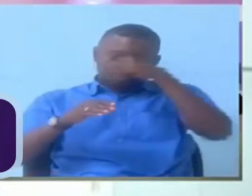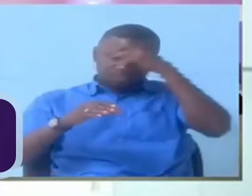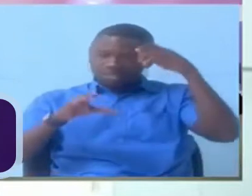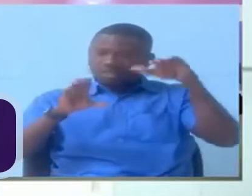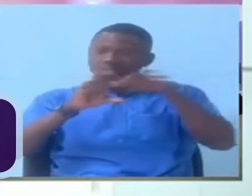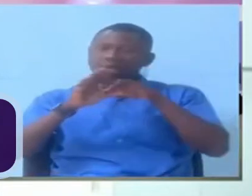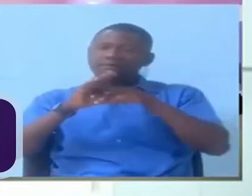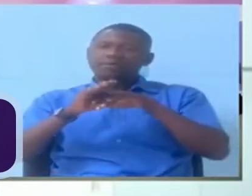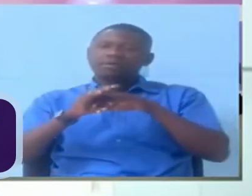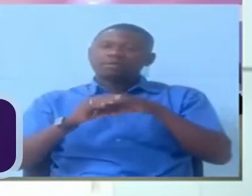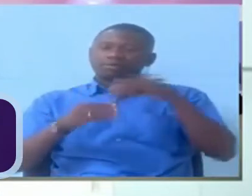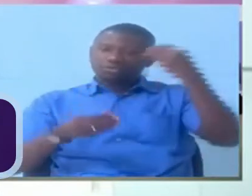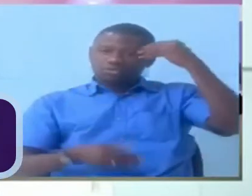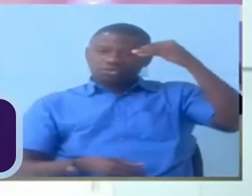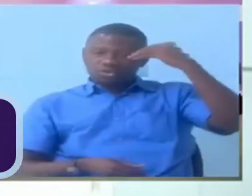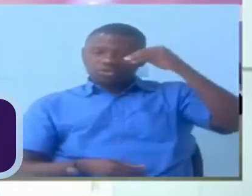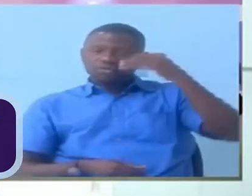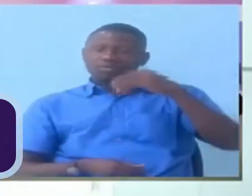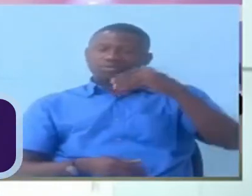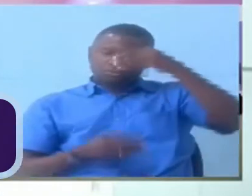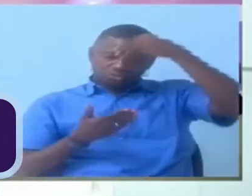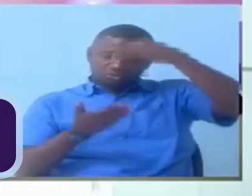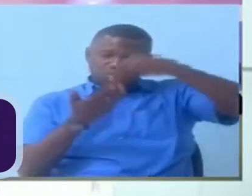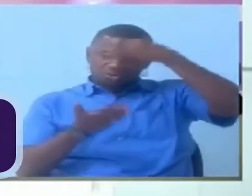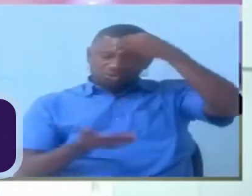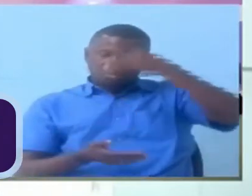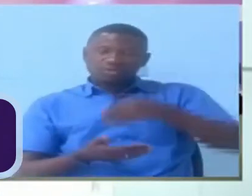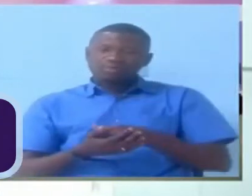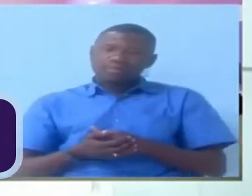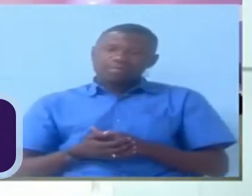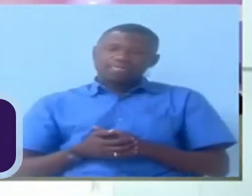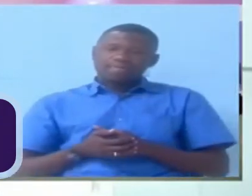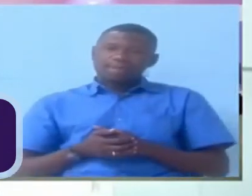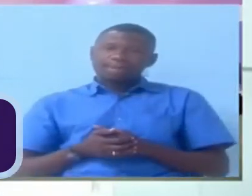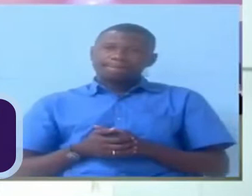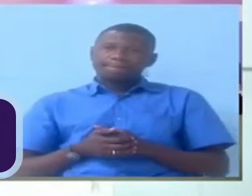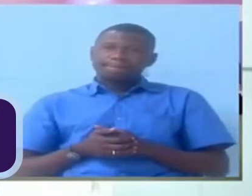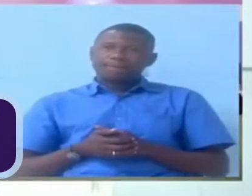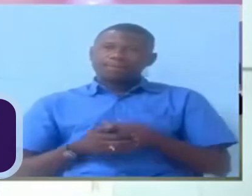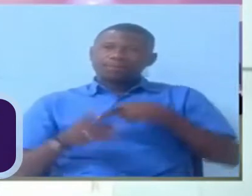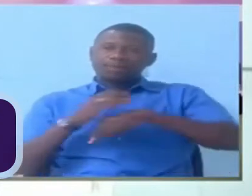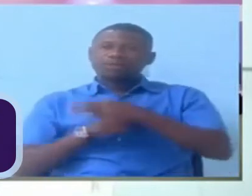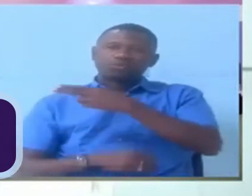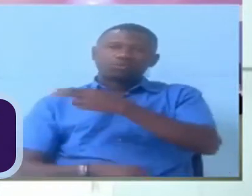in the sub-region. Would you compare